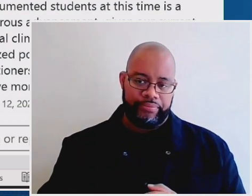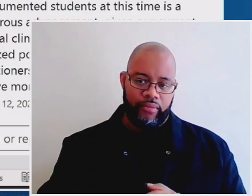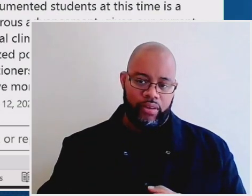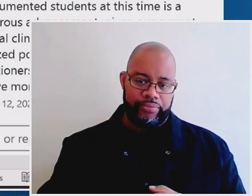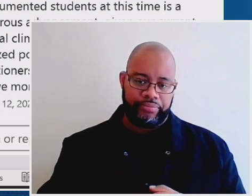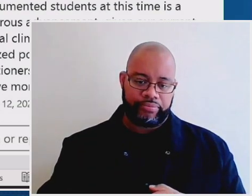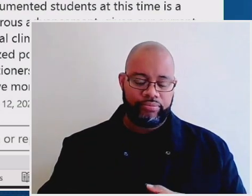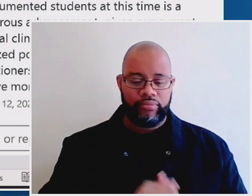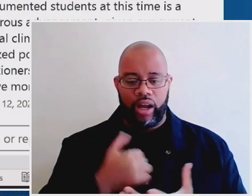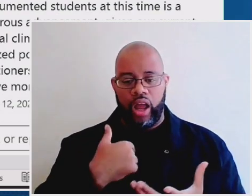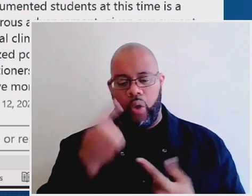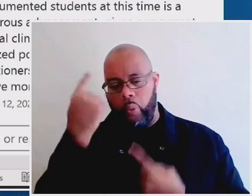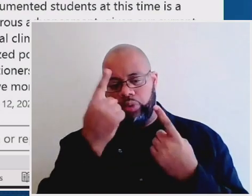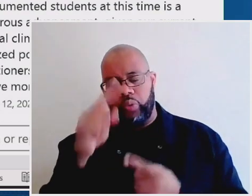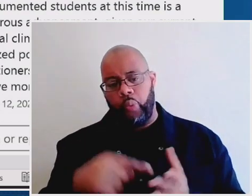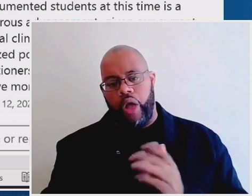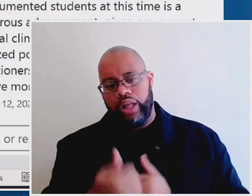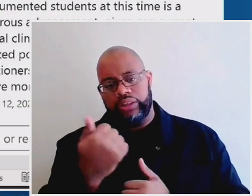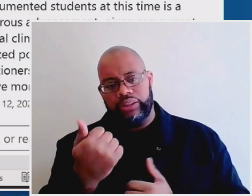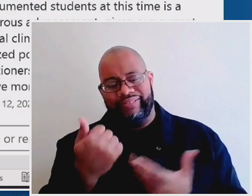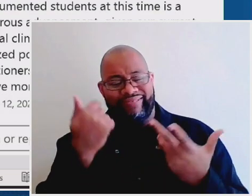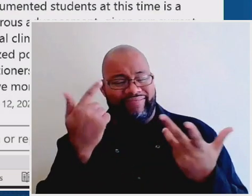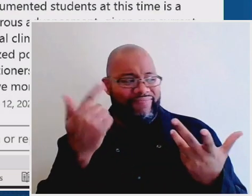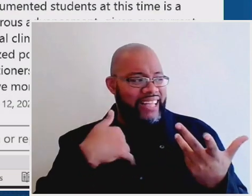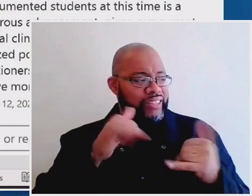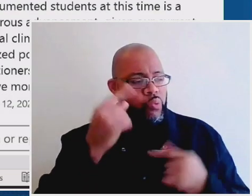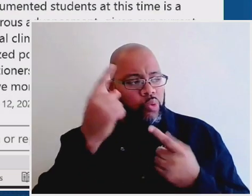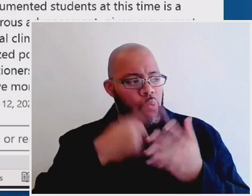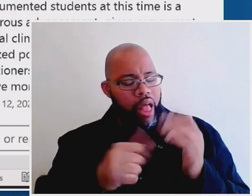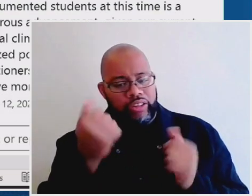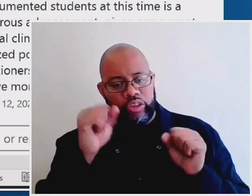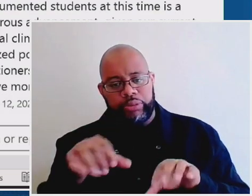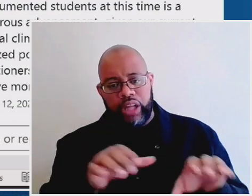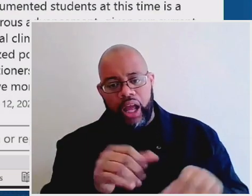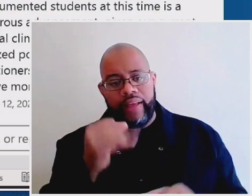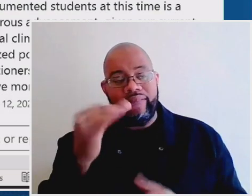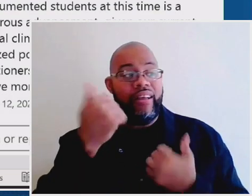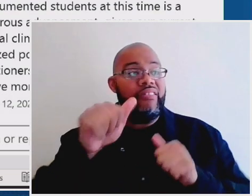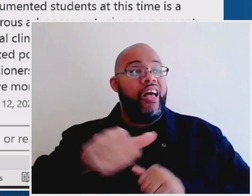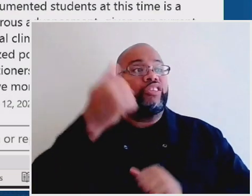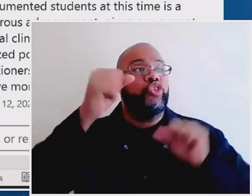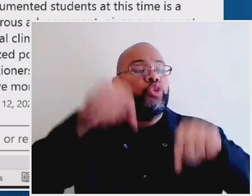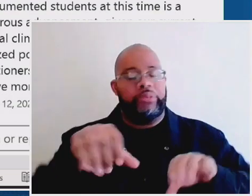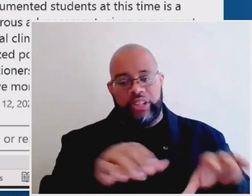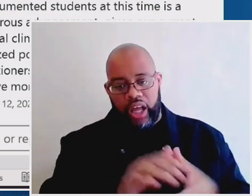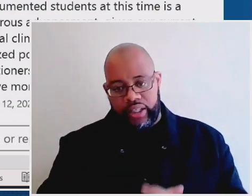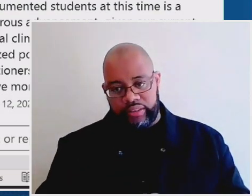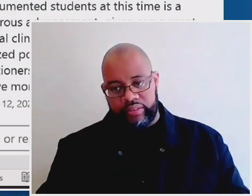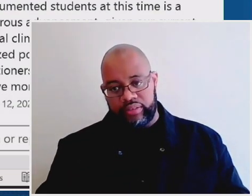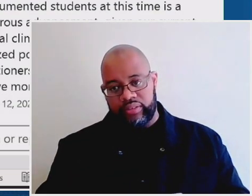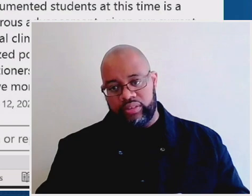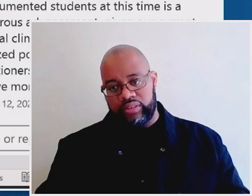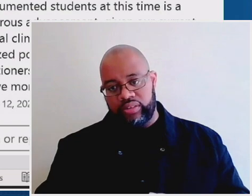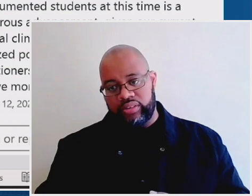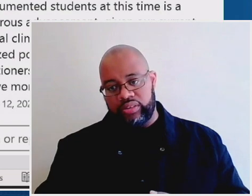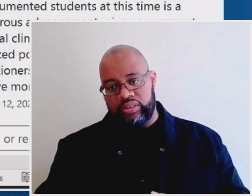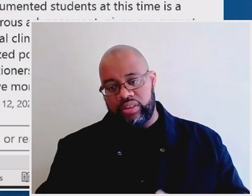I just wonder what else. I don't know. I still wonder what else could be done, or if anything else could be done that